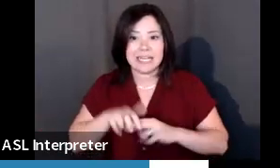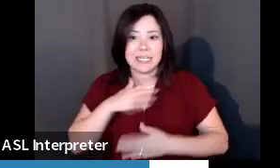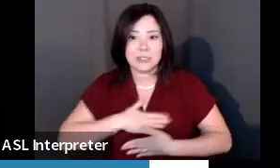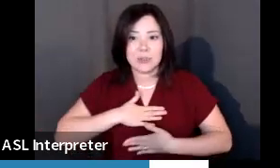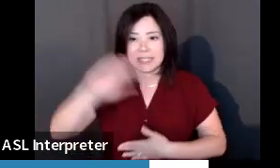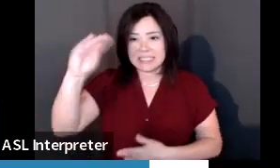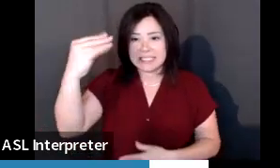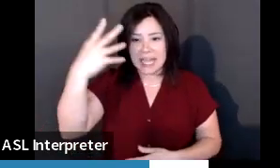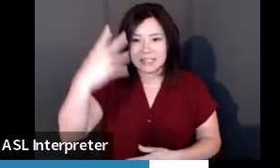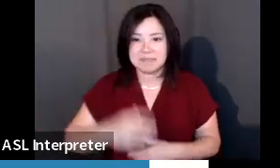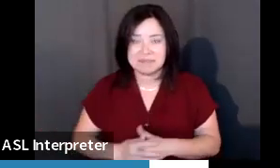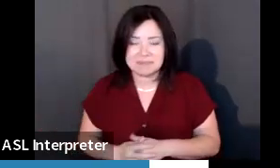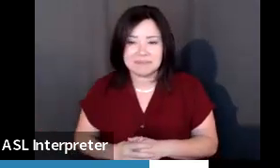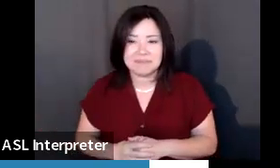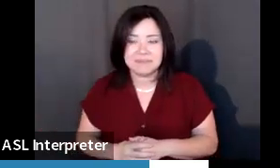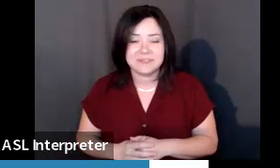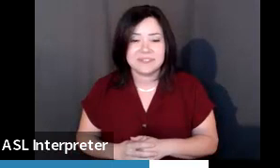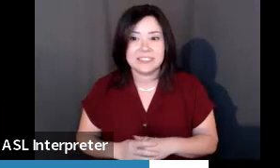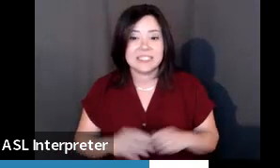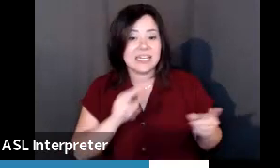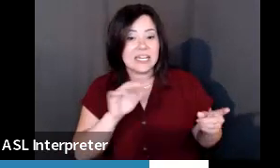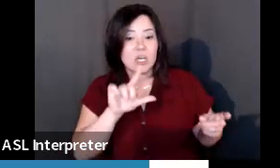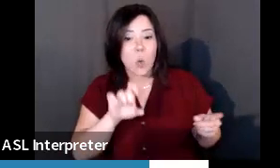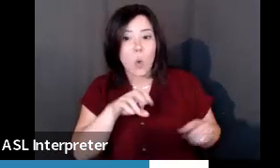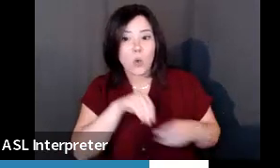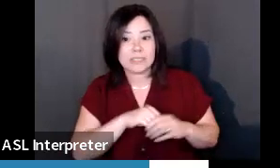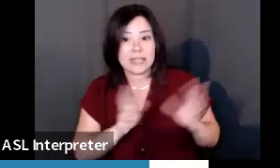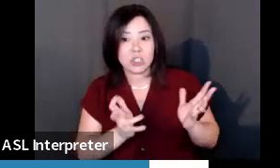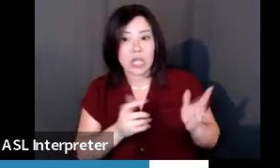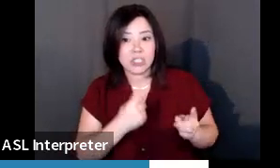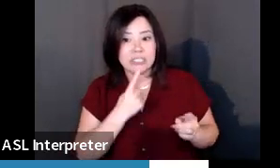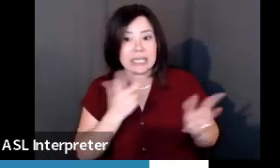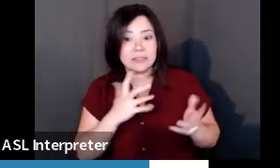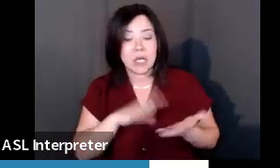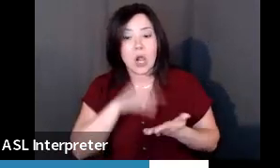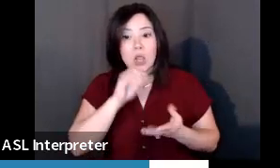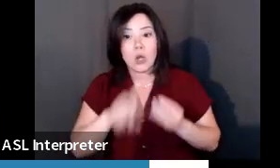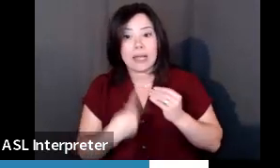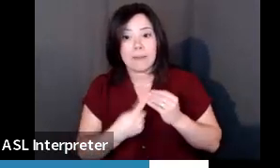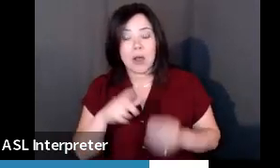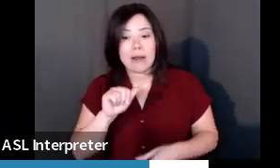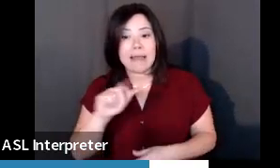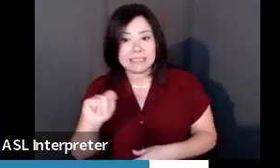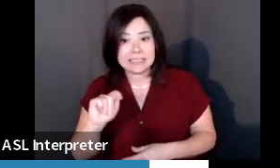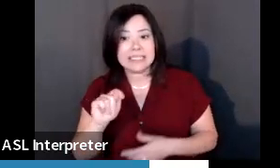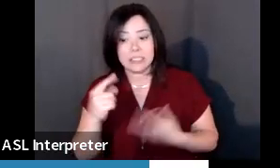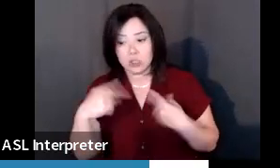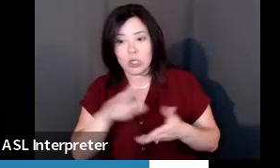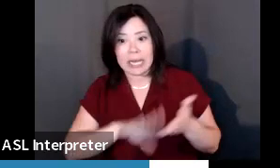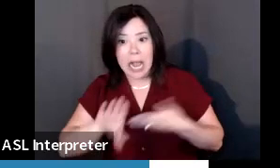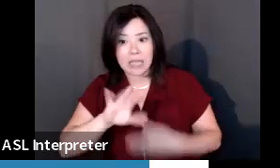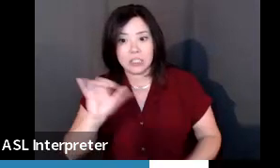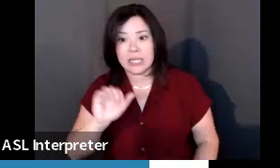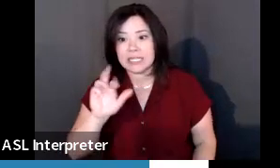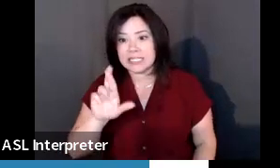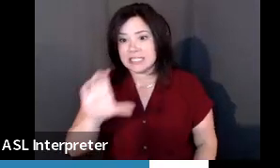sunshine too. So, And Nicole's in the chat. She says, learning about assistive technology in college, such as CRC